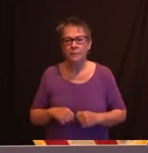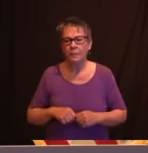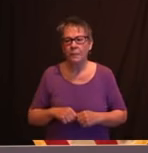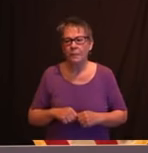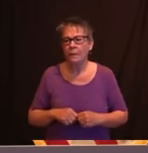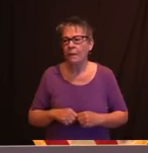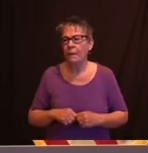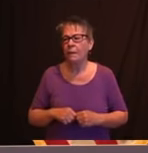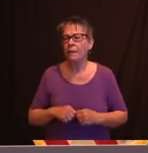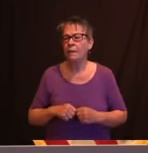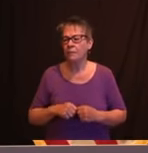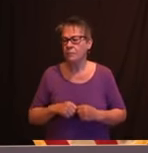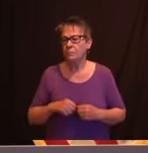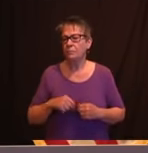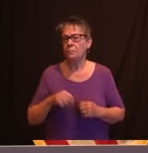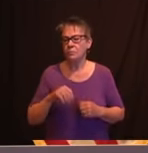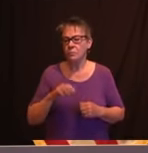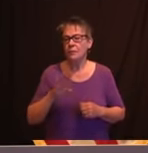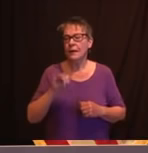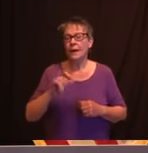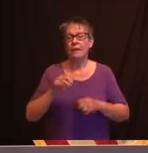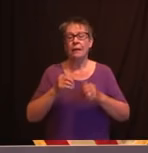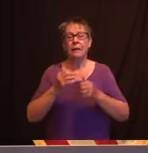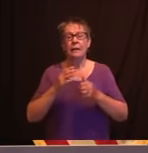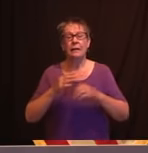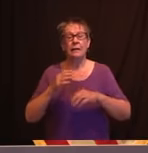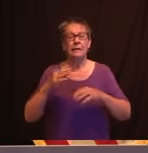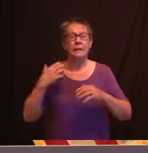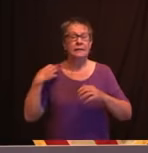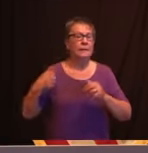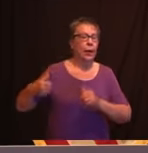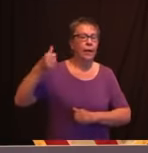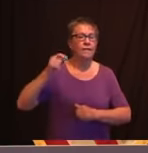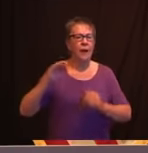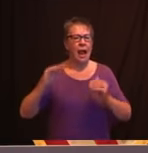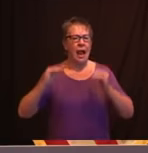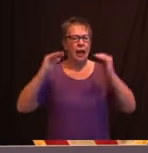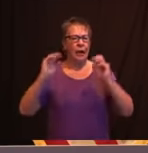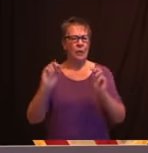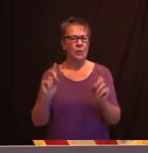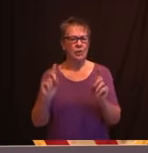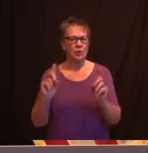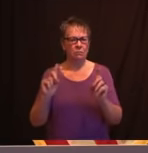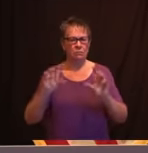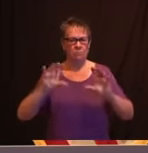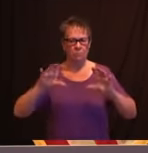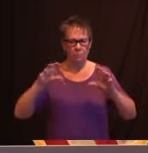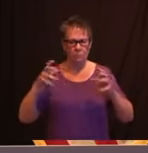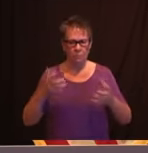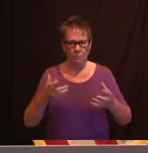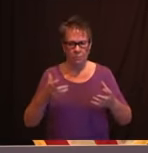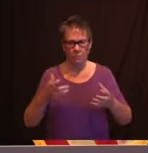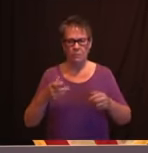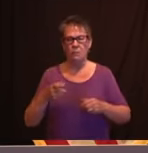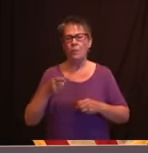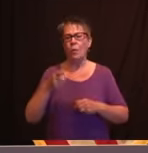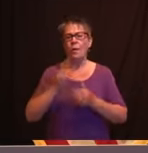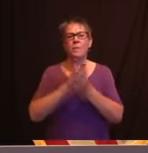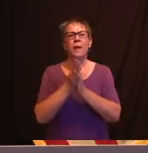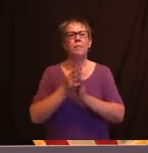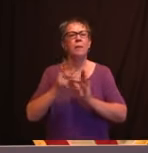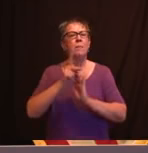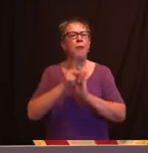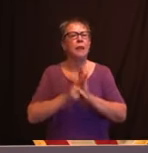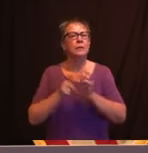our policy director. Again, a loss on the one hand, clearly, but on the other hand, someone who's going to be able